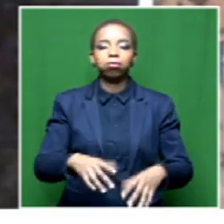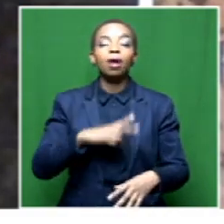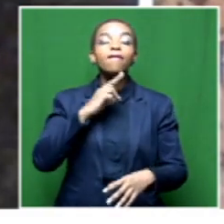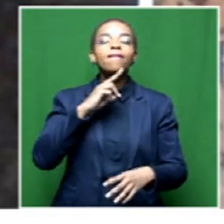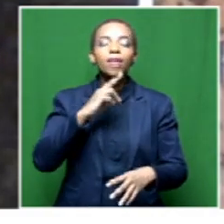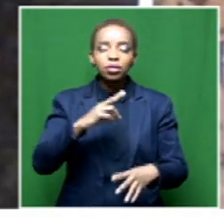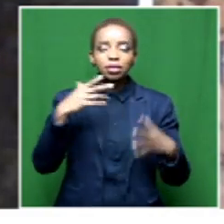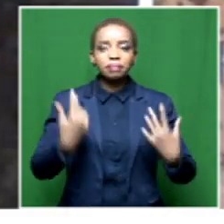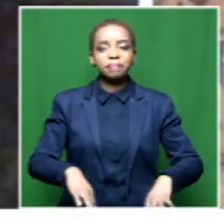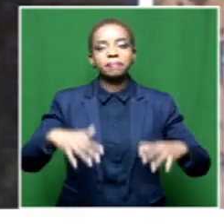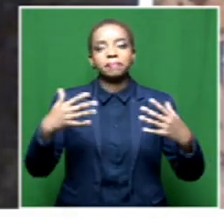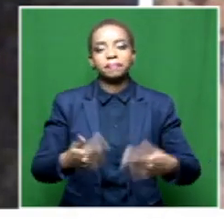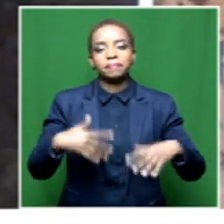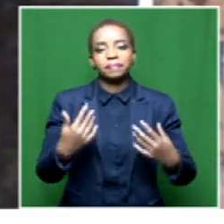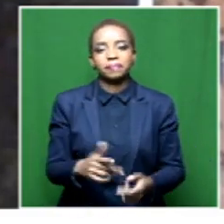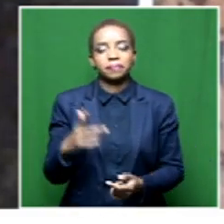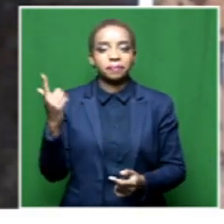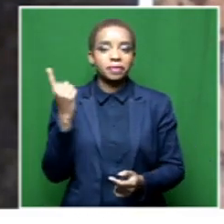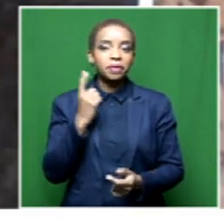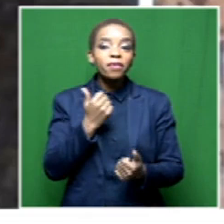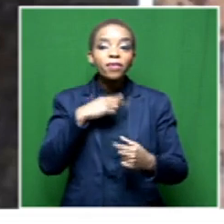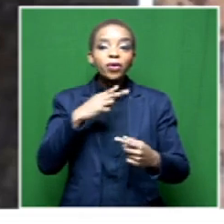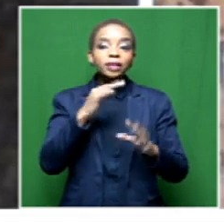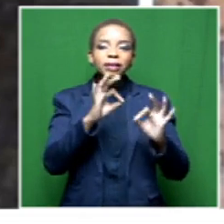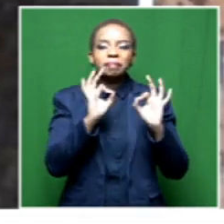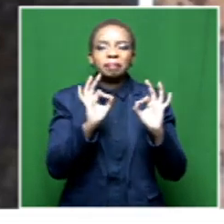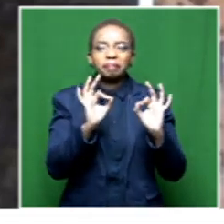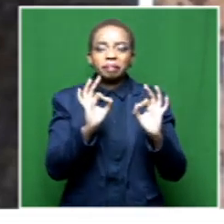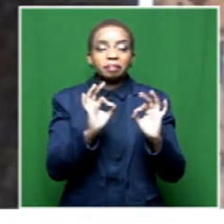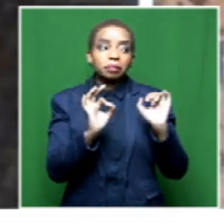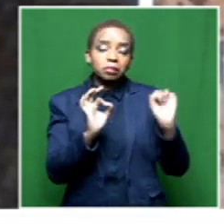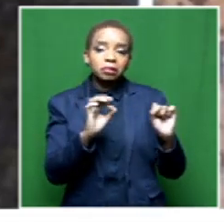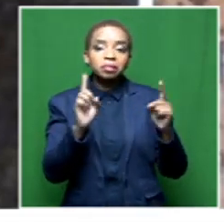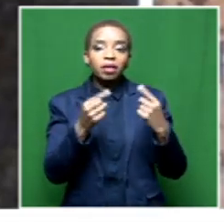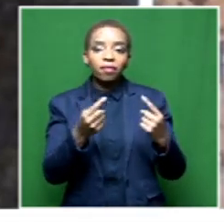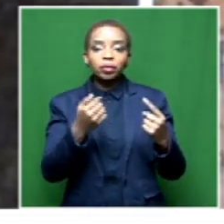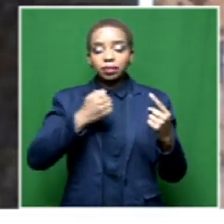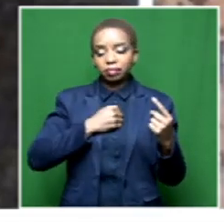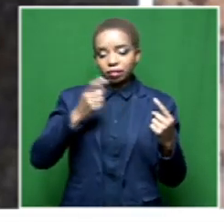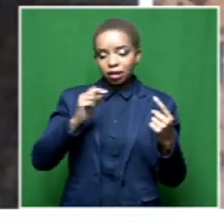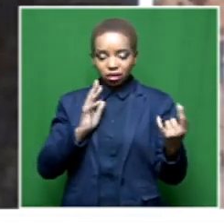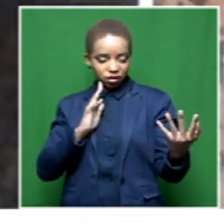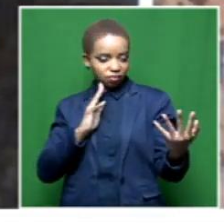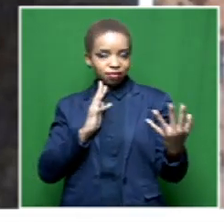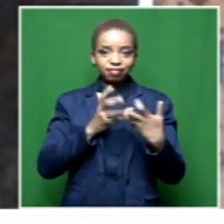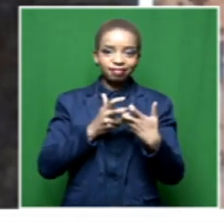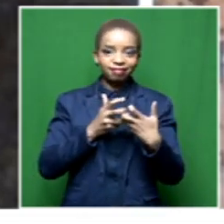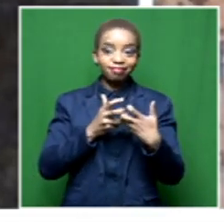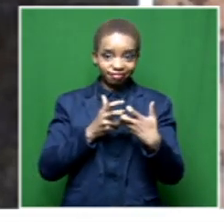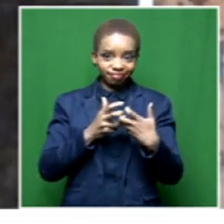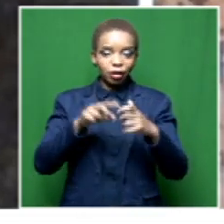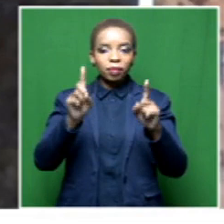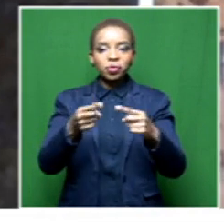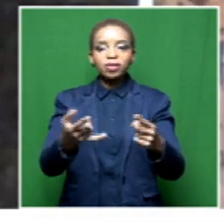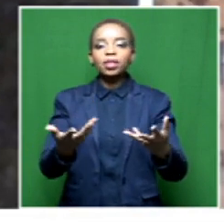producer and a songwriter, you know, I can be able to mix the voice and my writing to work together. The music is available on